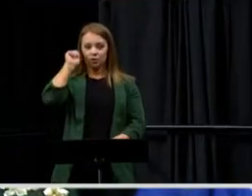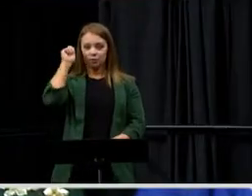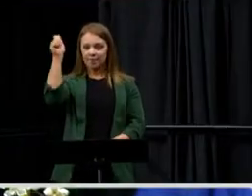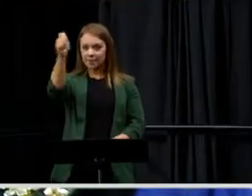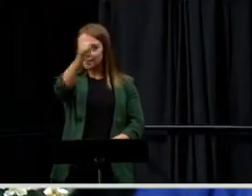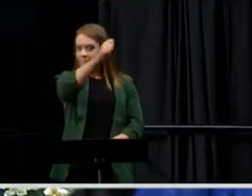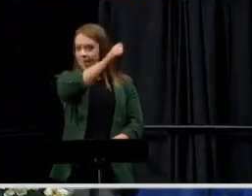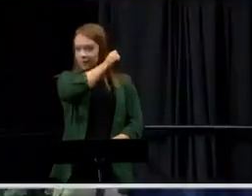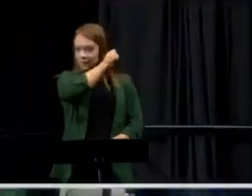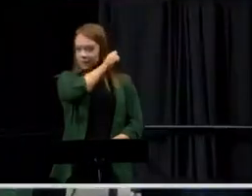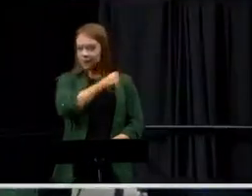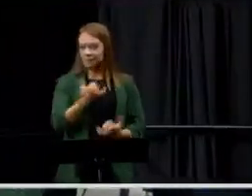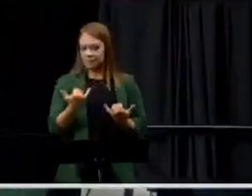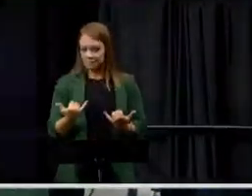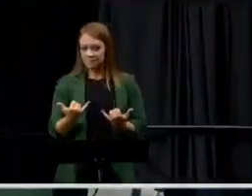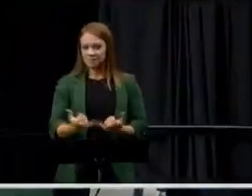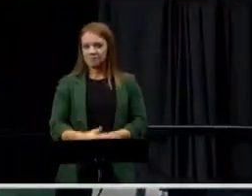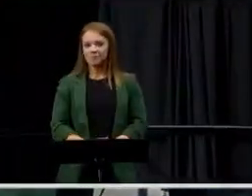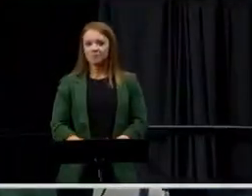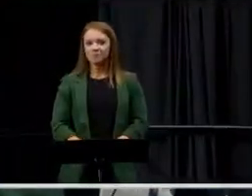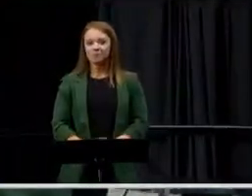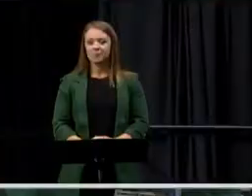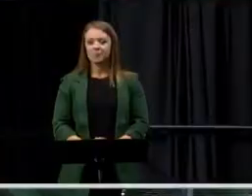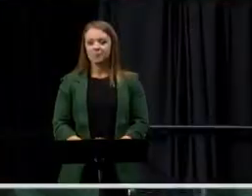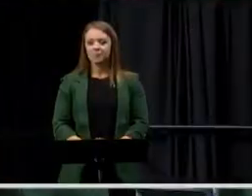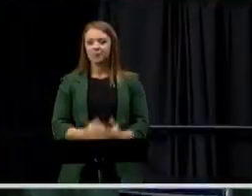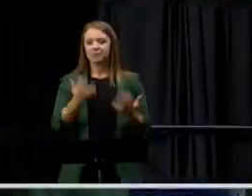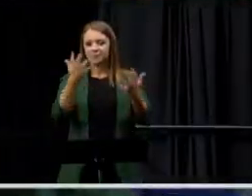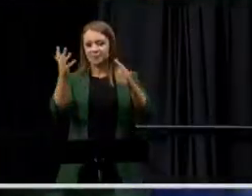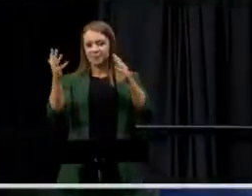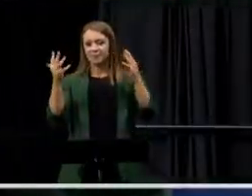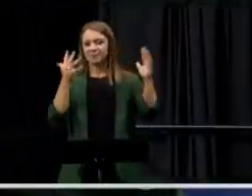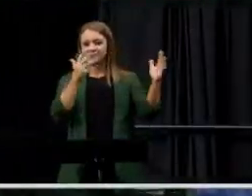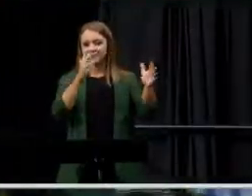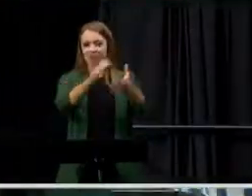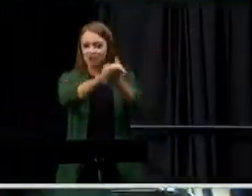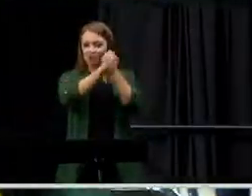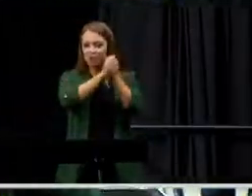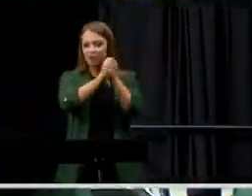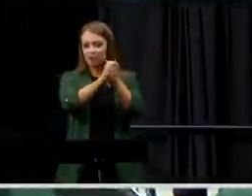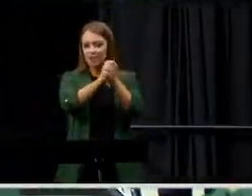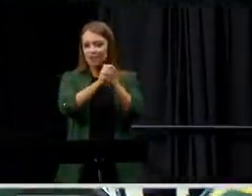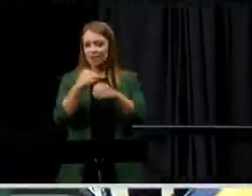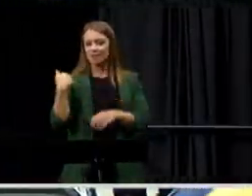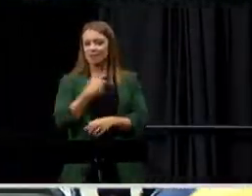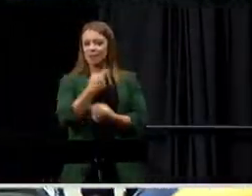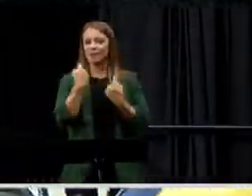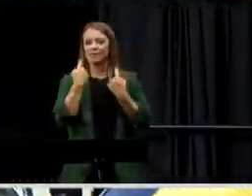left. Congrats, we did it!